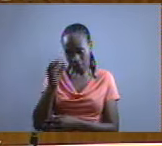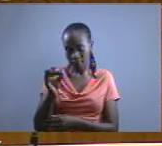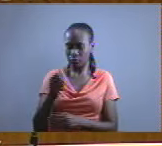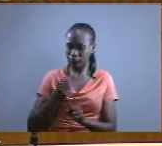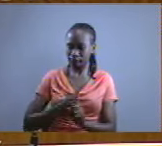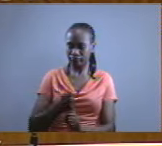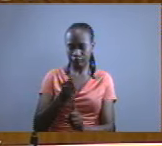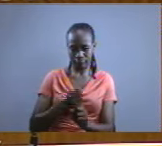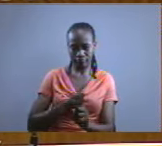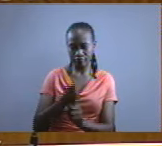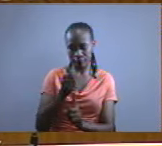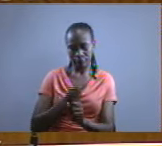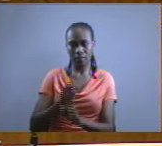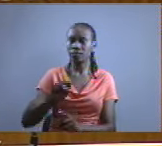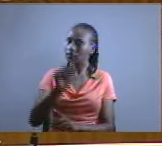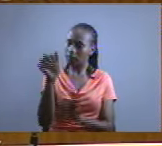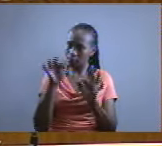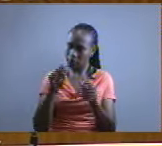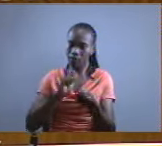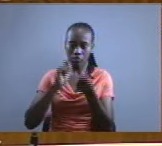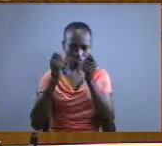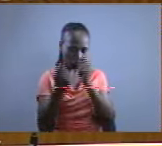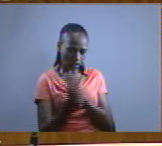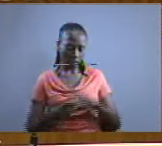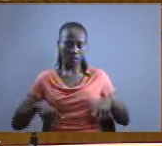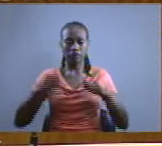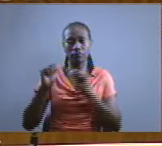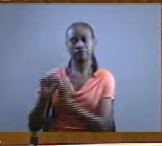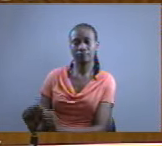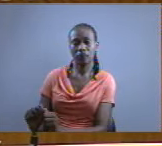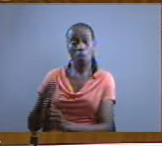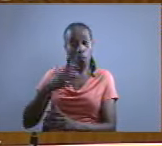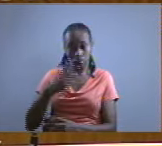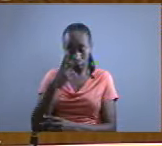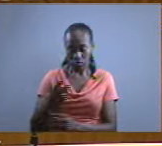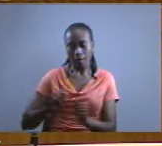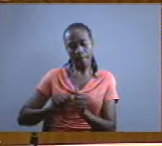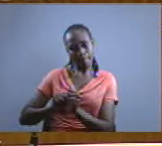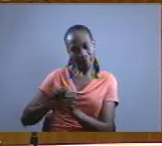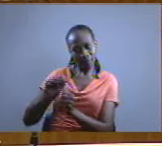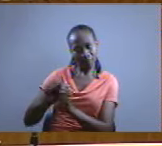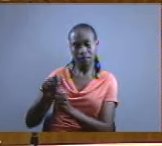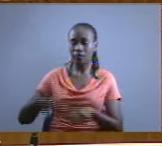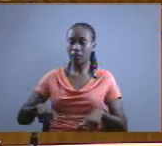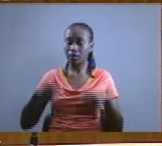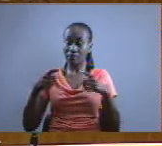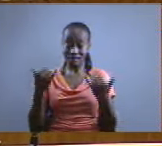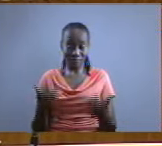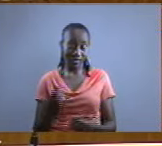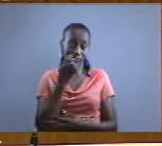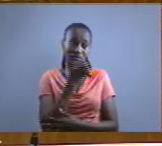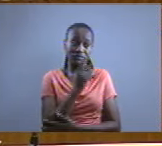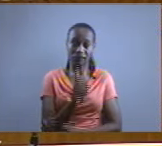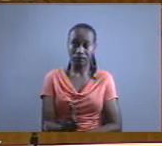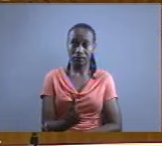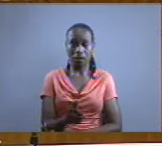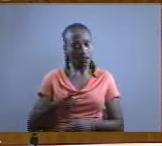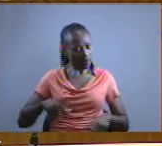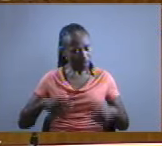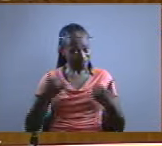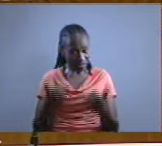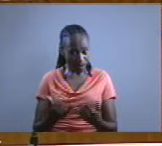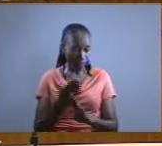in changing lives of ordinary South Africans for the better, and for which we can proudly say life is much better